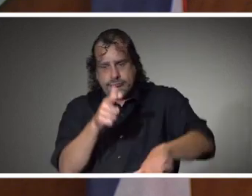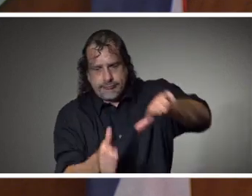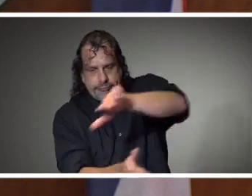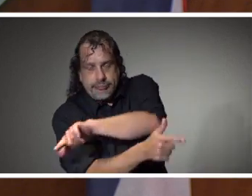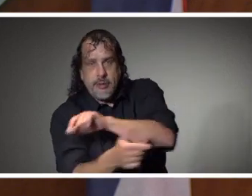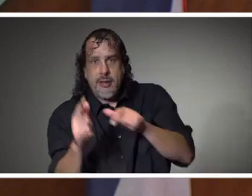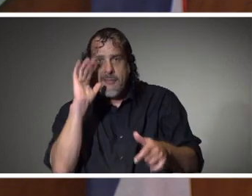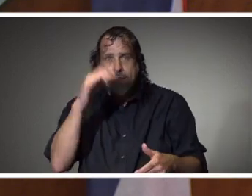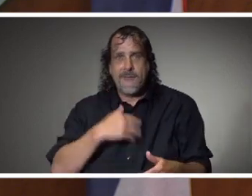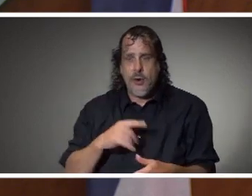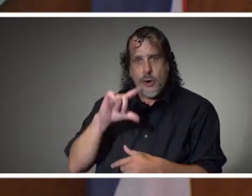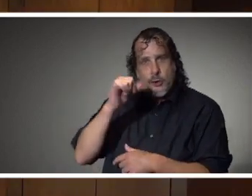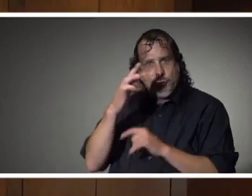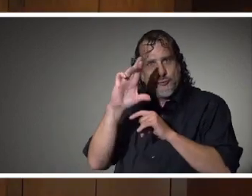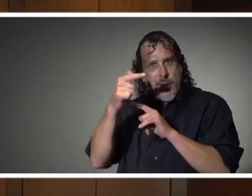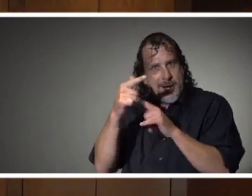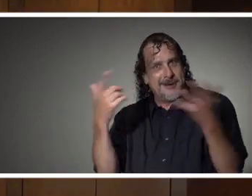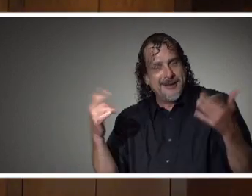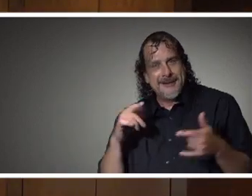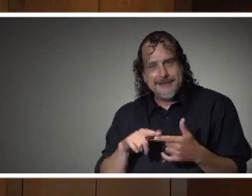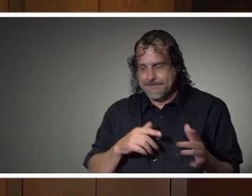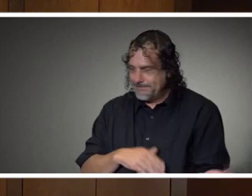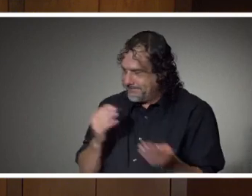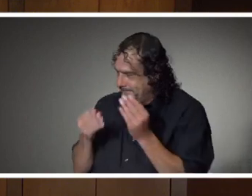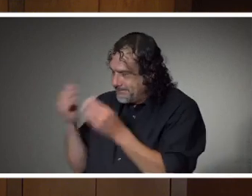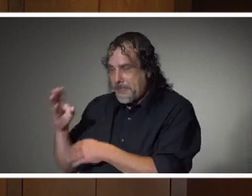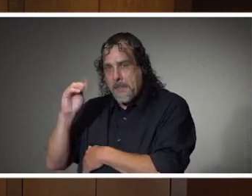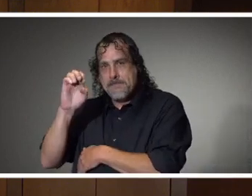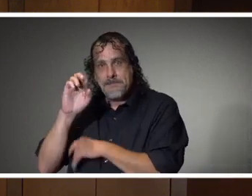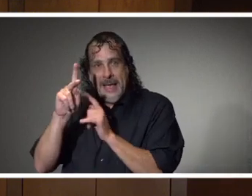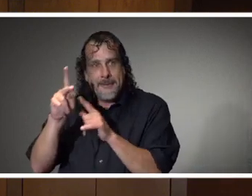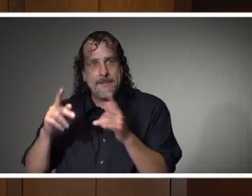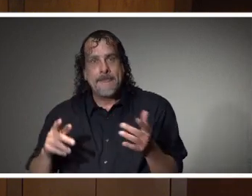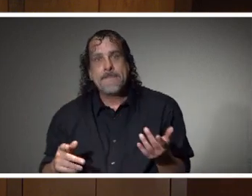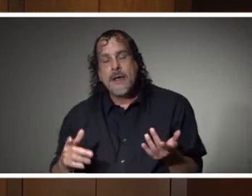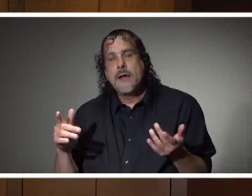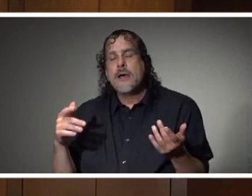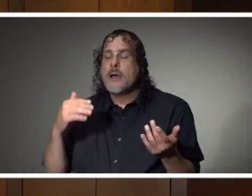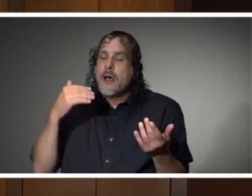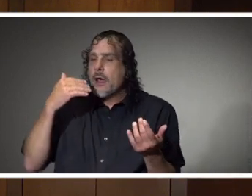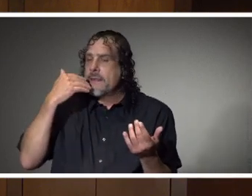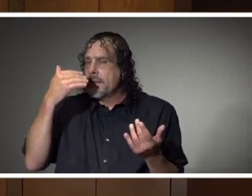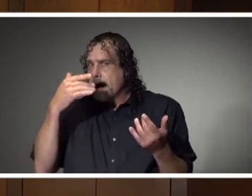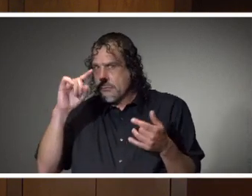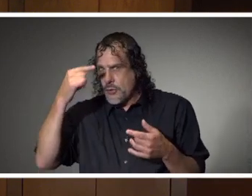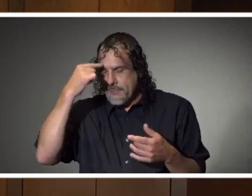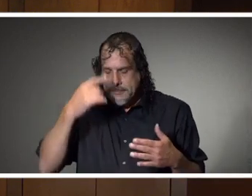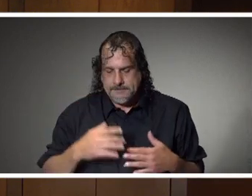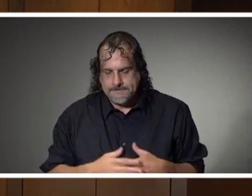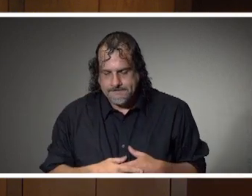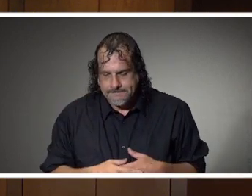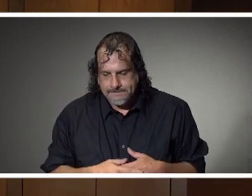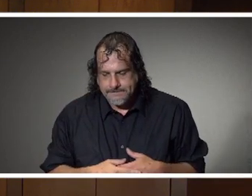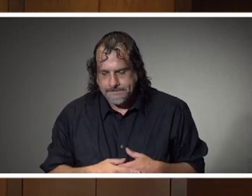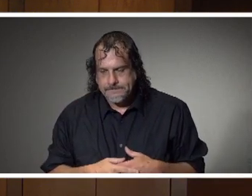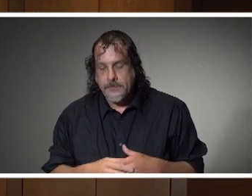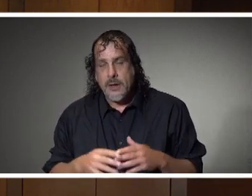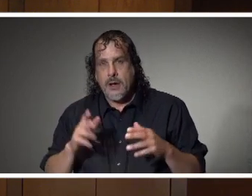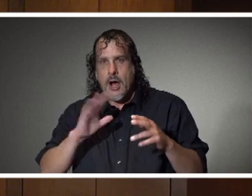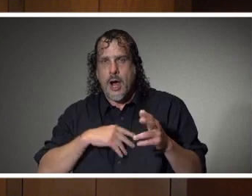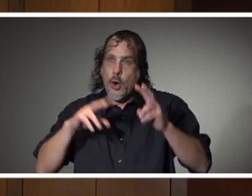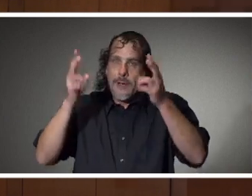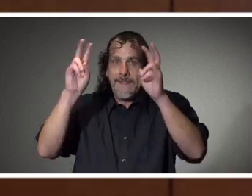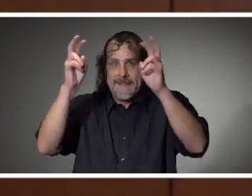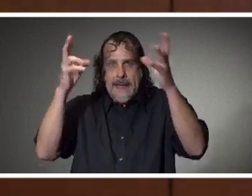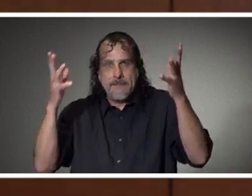Agency. Mac, it's all you. All right, sir. Thank you, Governor. I want to continue on with what our original theme was, is